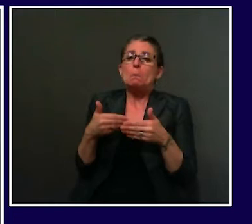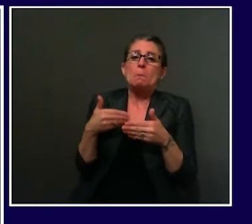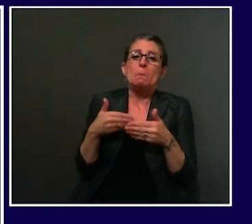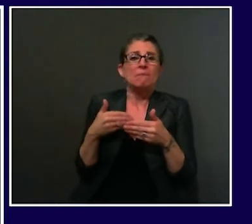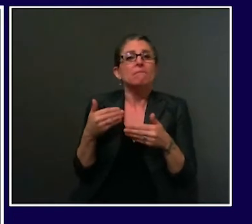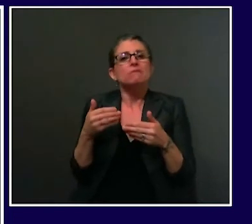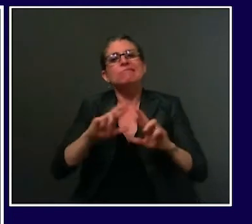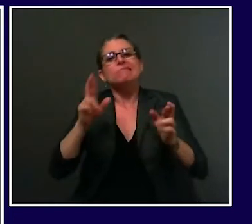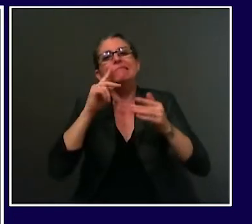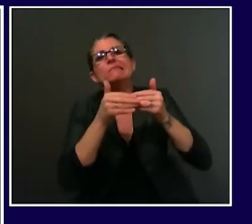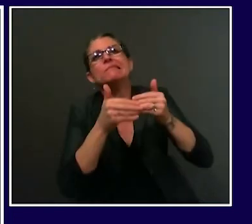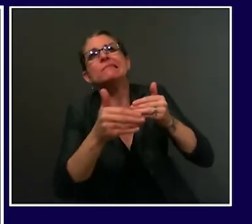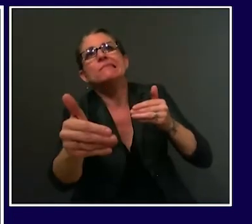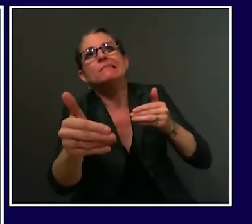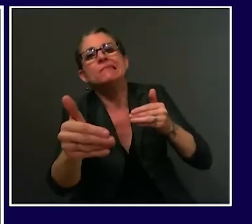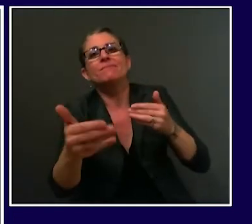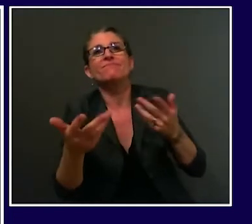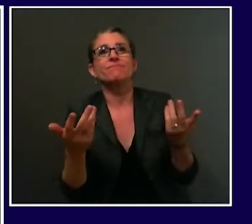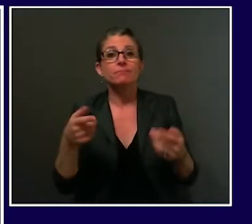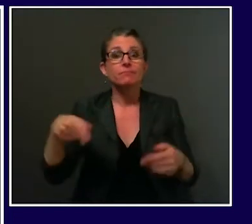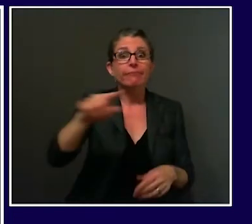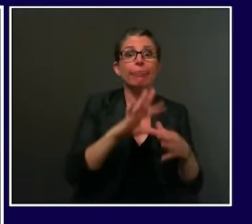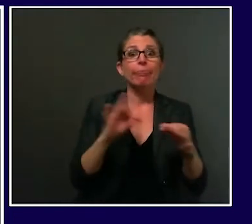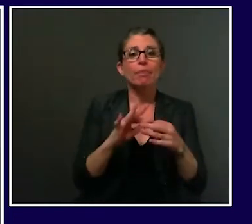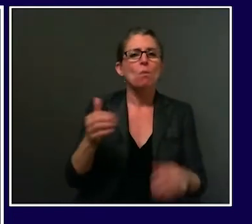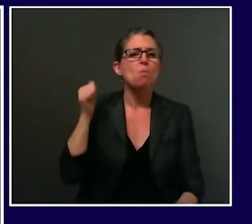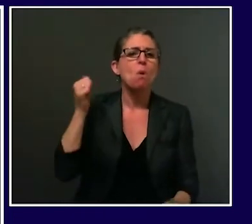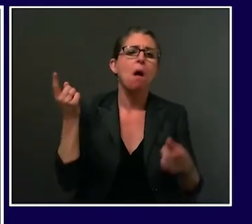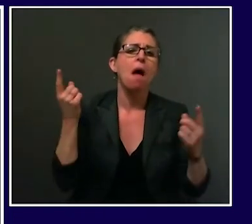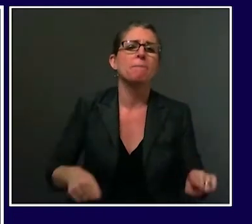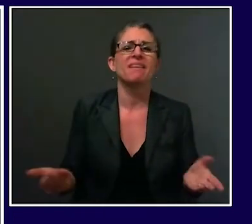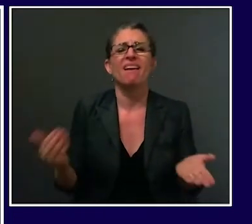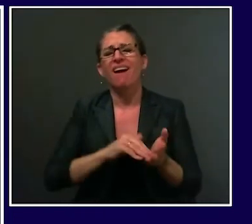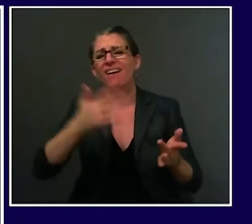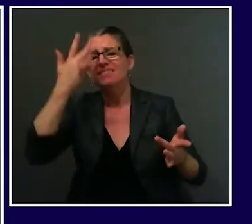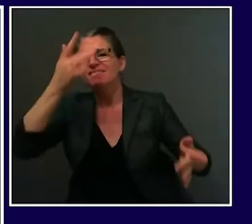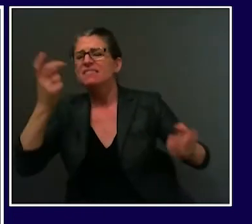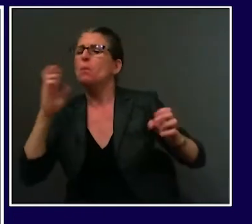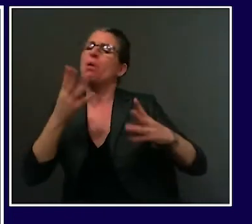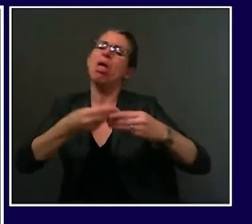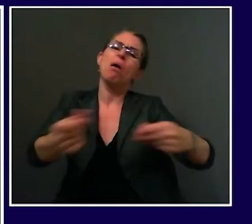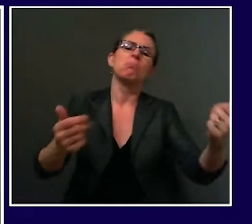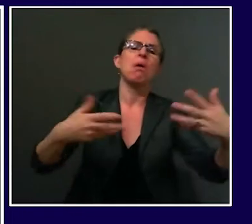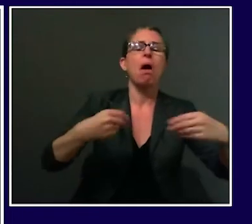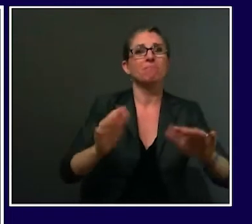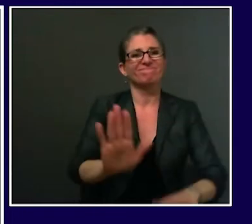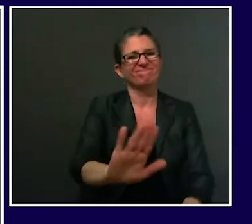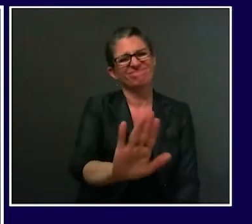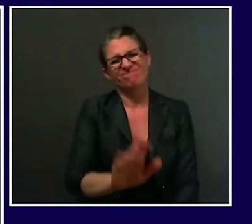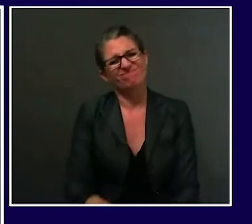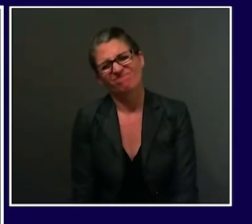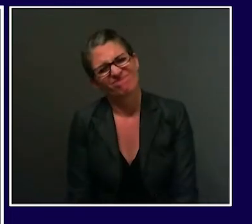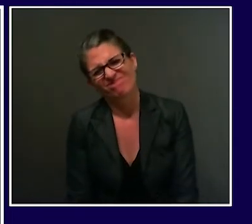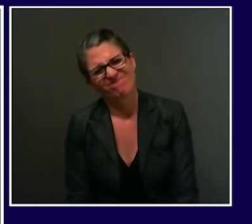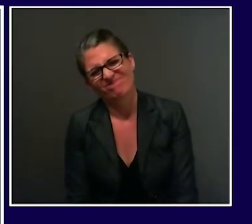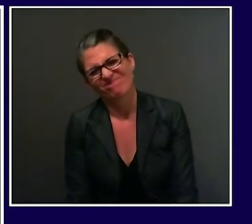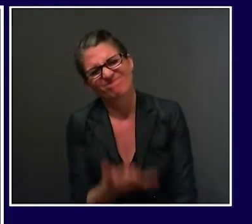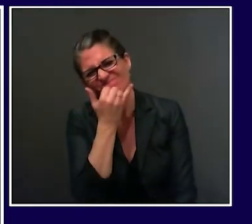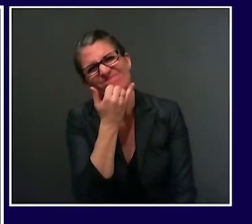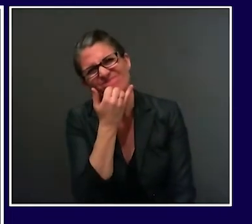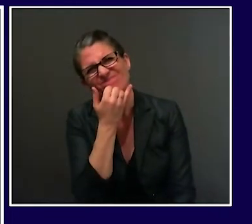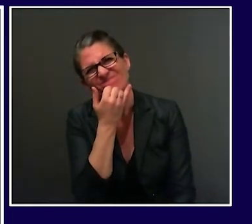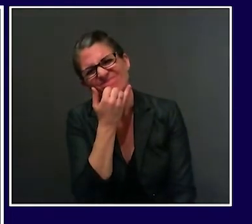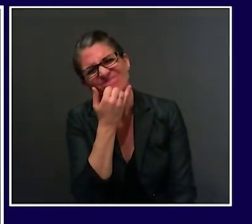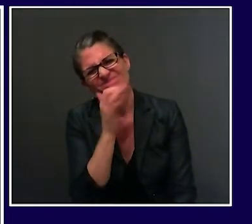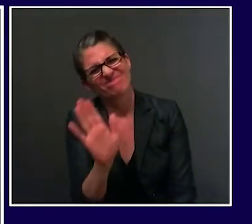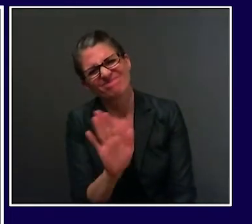fact that outbreak that occurs and pops up in central China back in early January has the